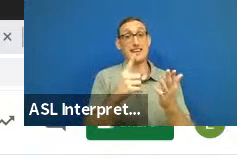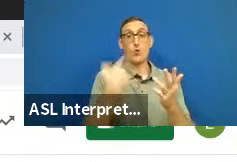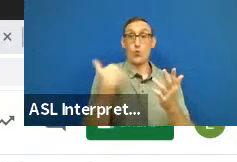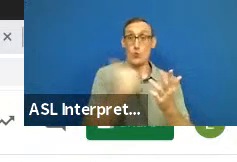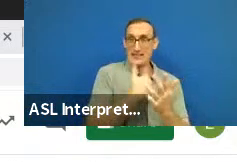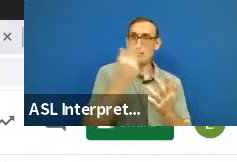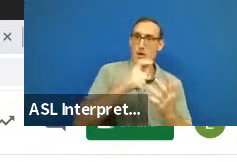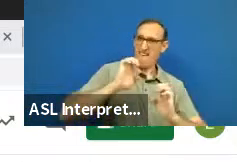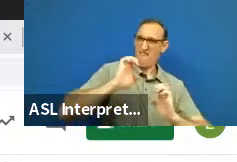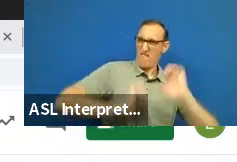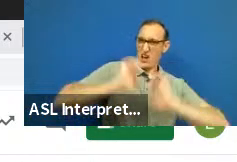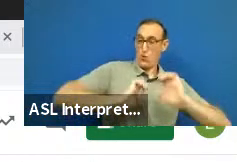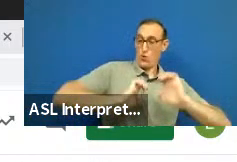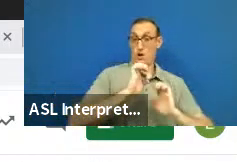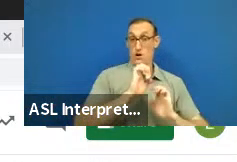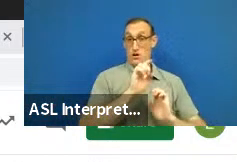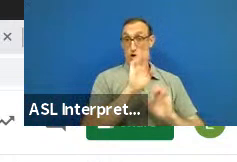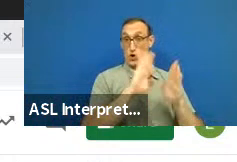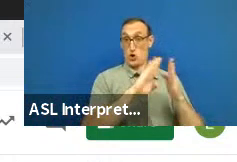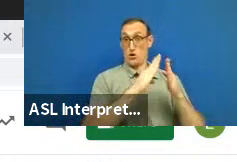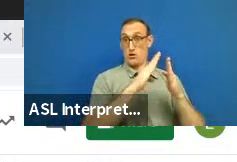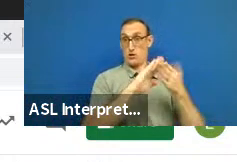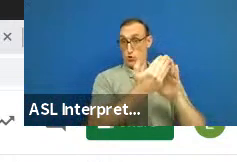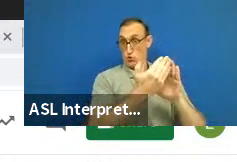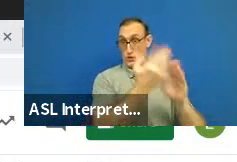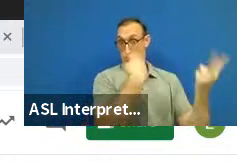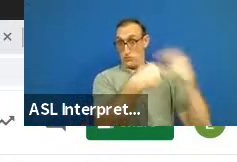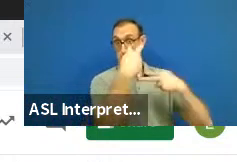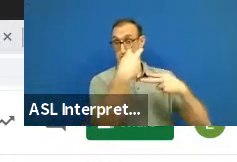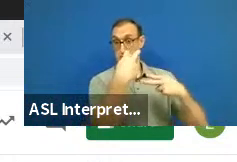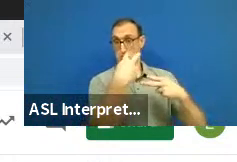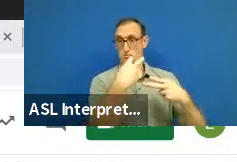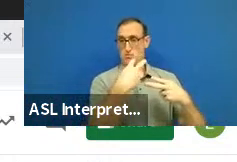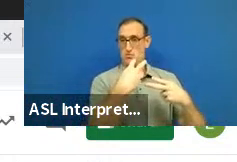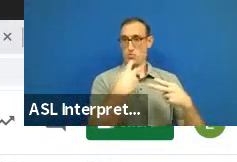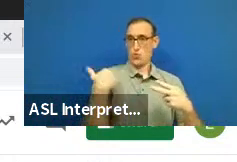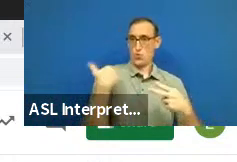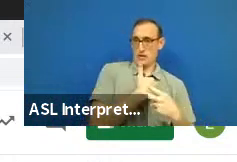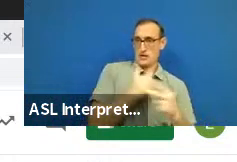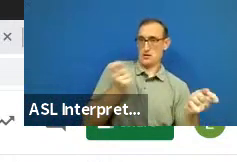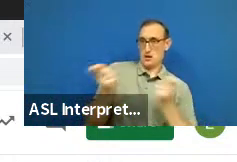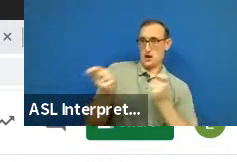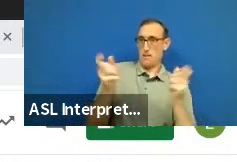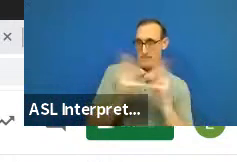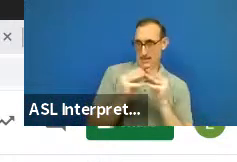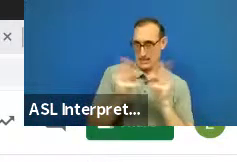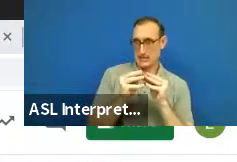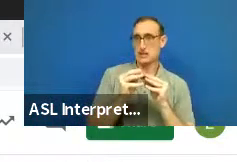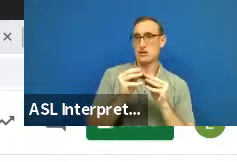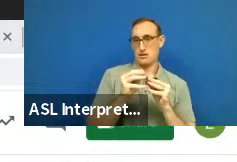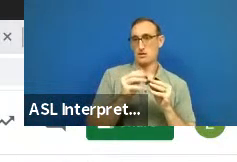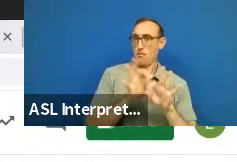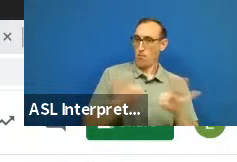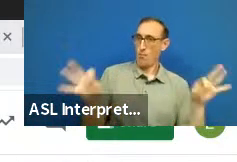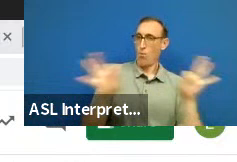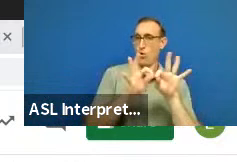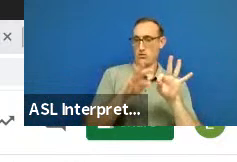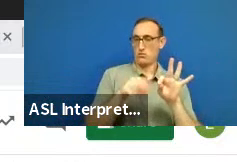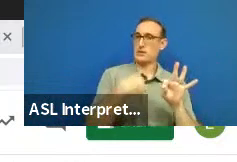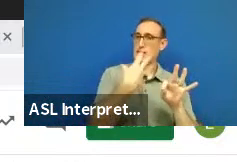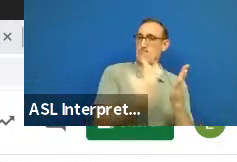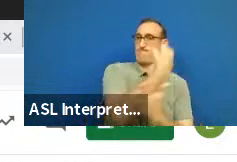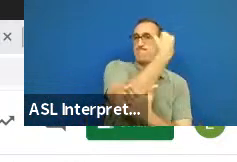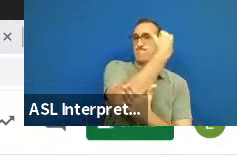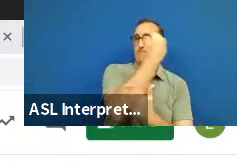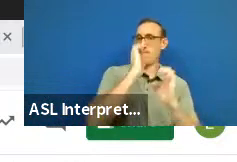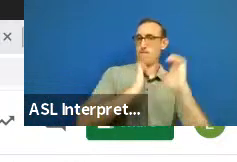and we are doing that. I think our meetings are much better, but we still need a mechanism, according to Cognia, for evaluating the stakeholders'